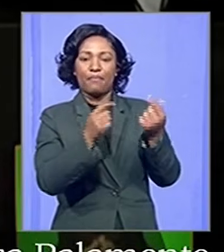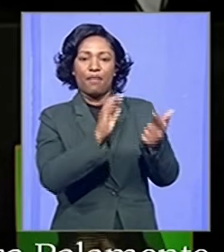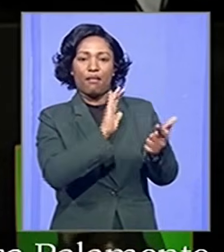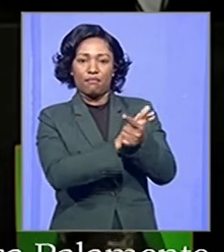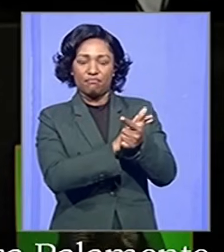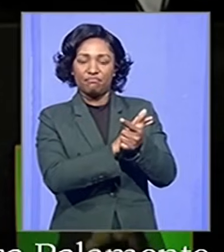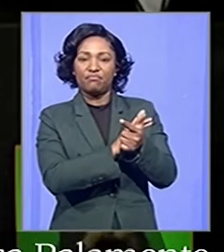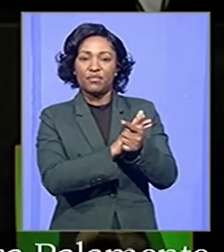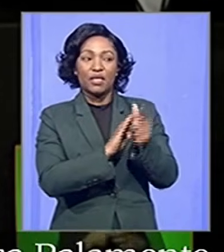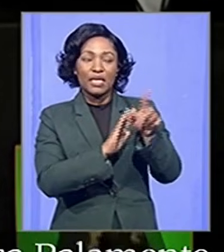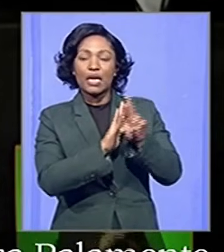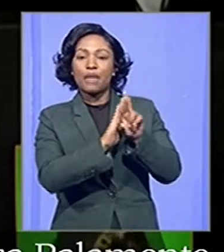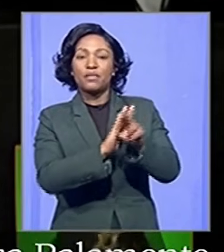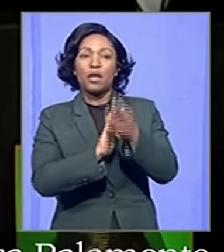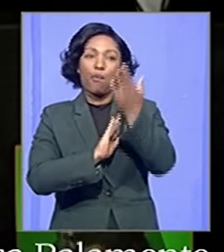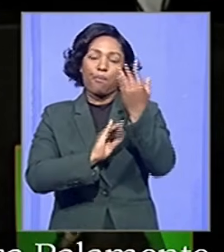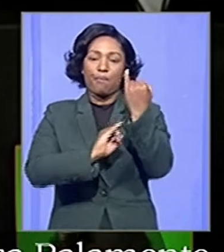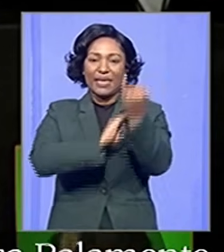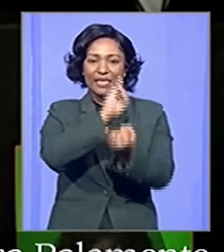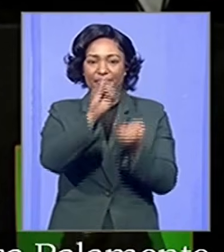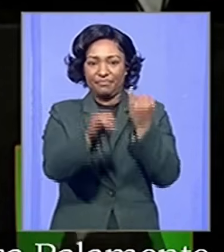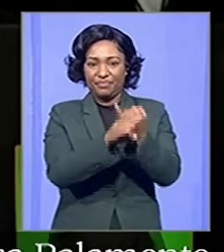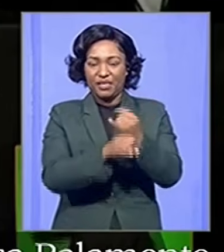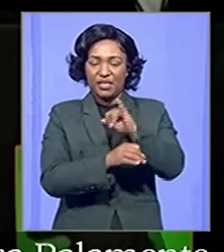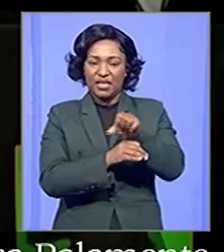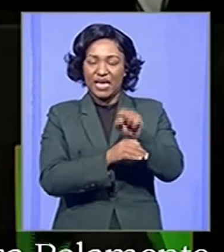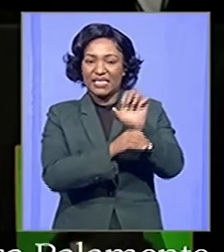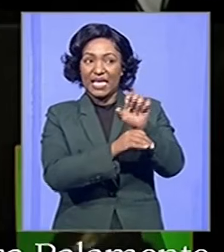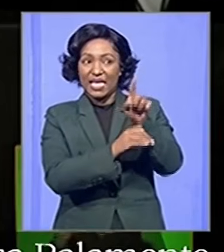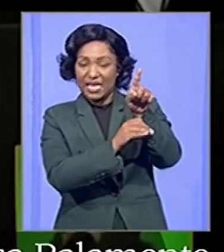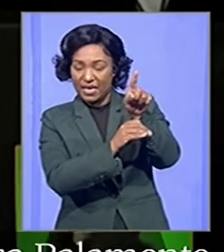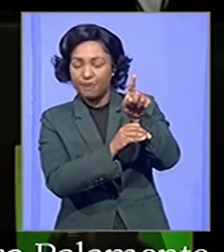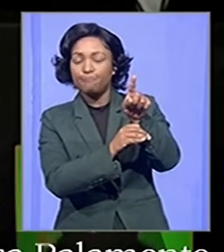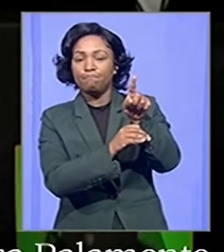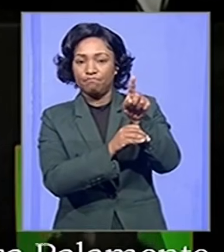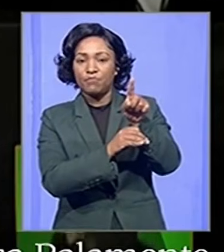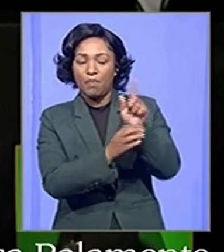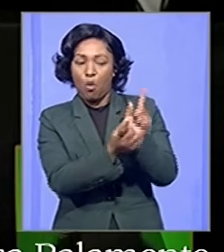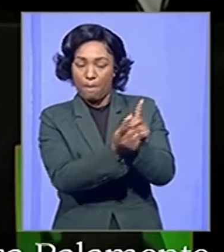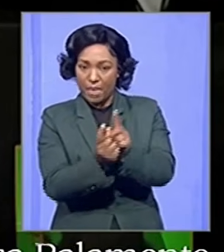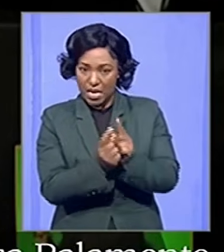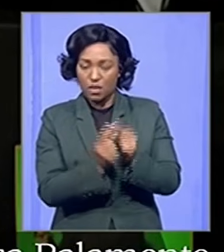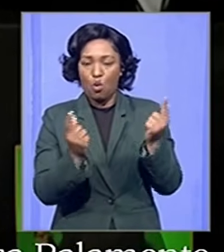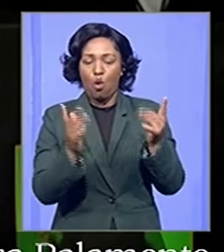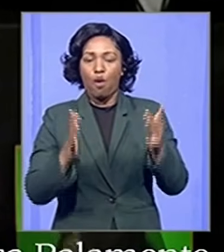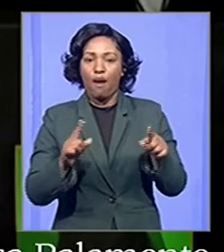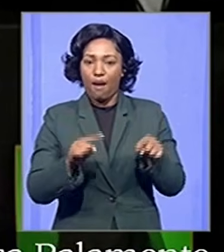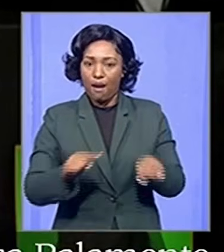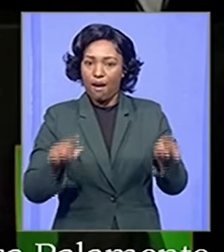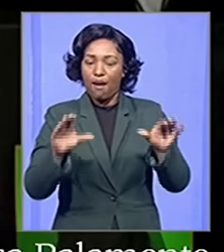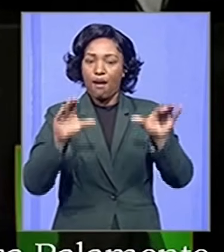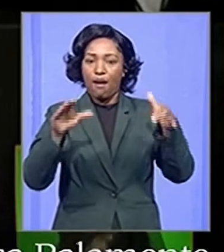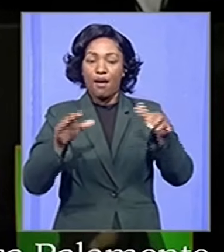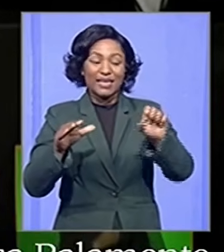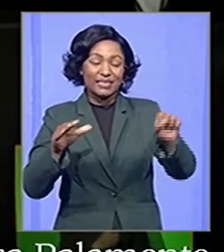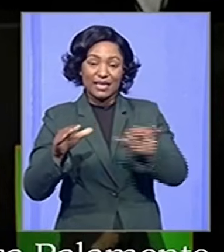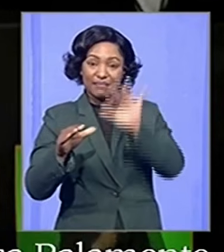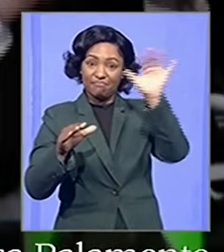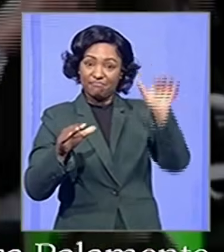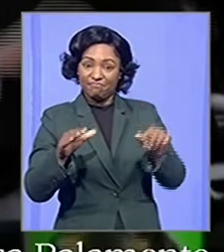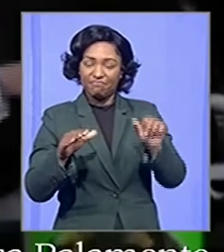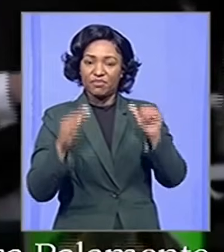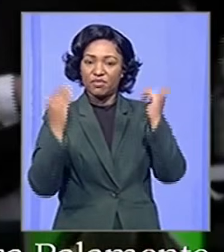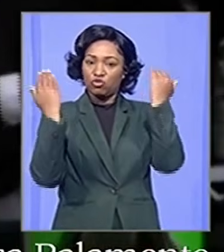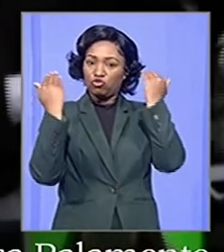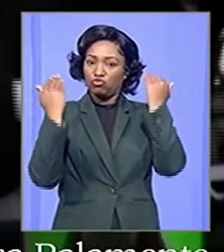represents us at the International Court of Justice. These are some of the dedicated South African